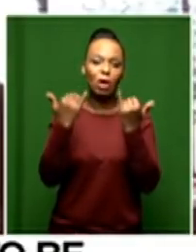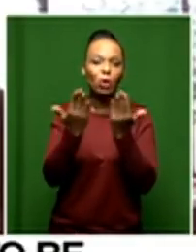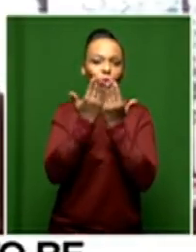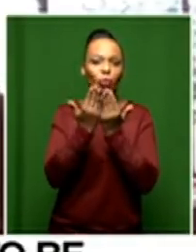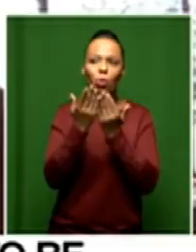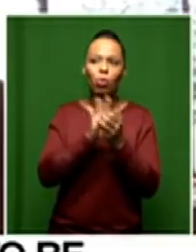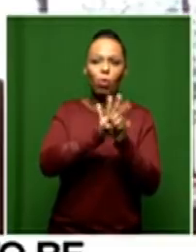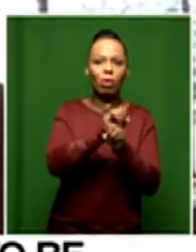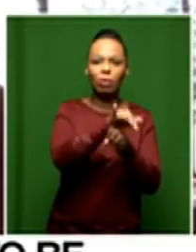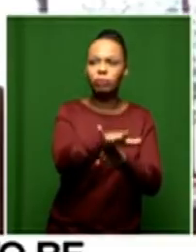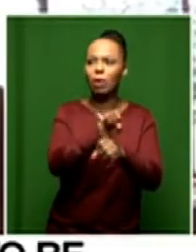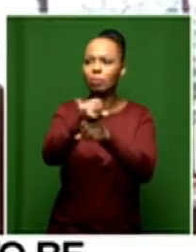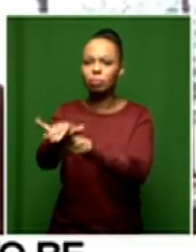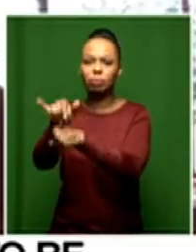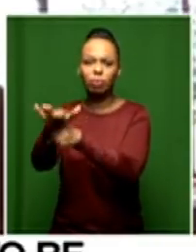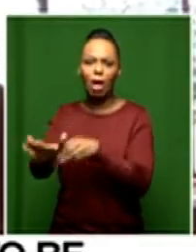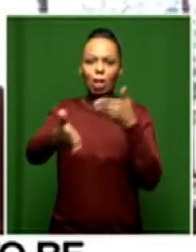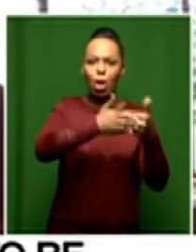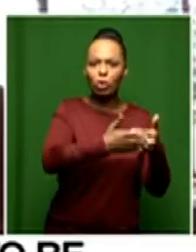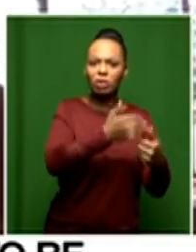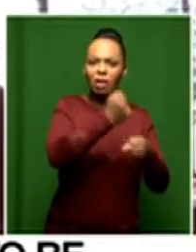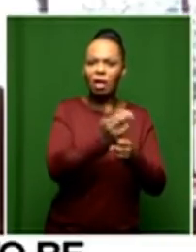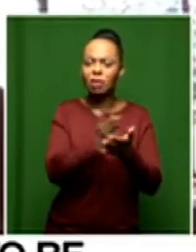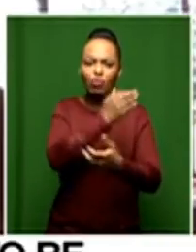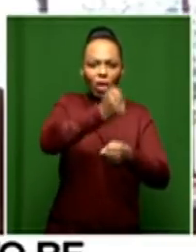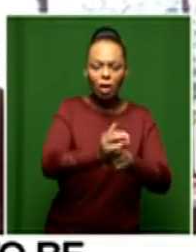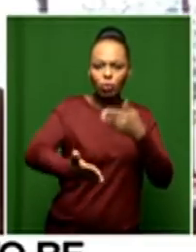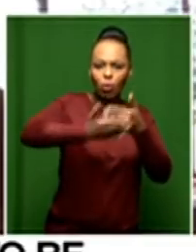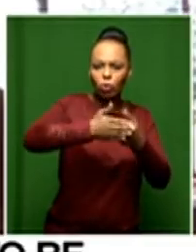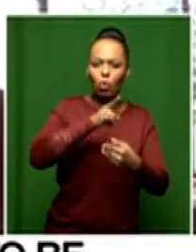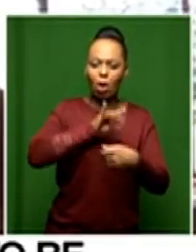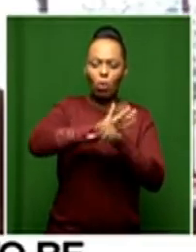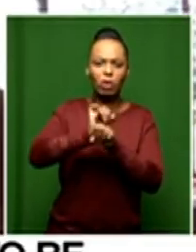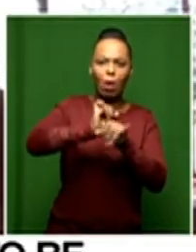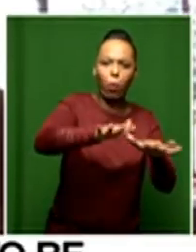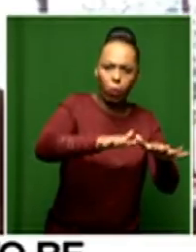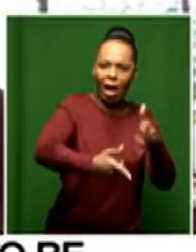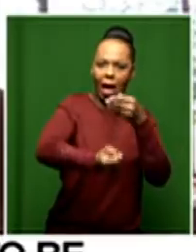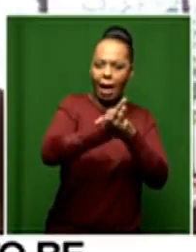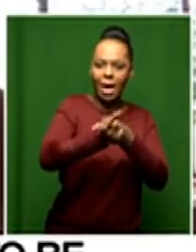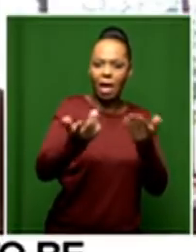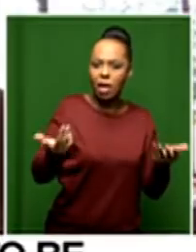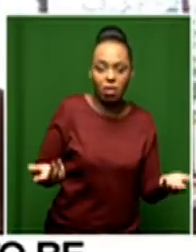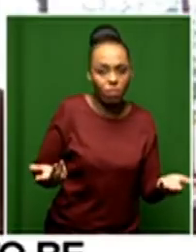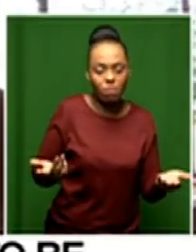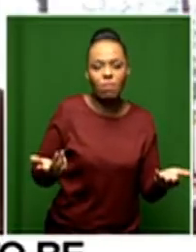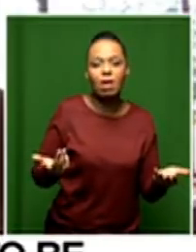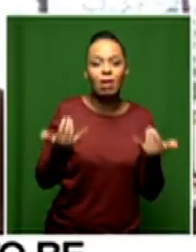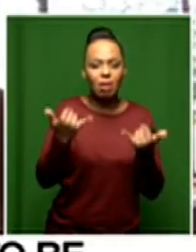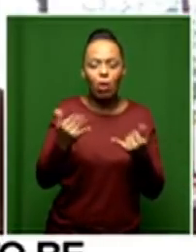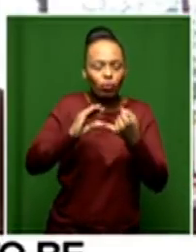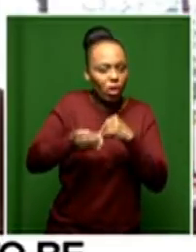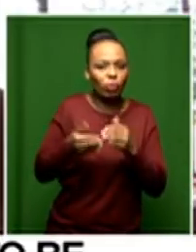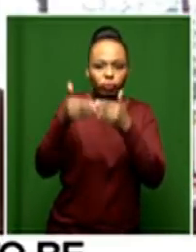to see infections and actually closing grades, and in some instances, schools closing for a little bit to try and